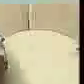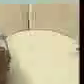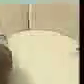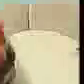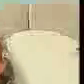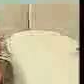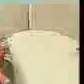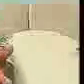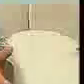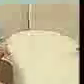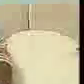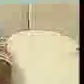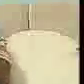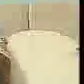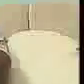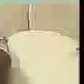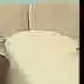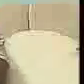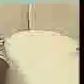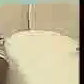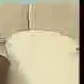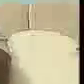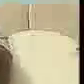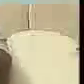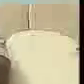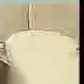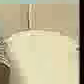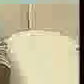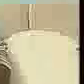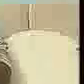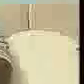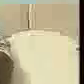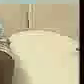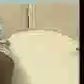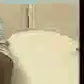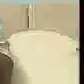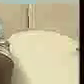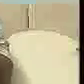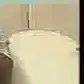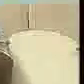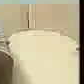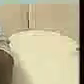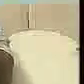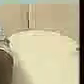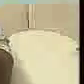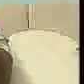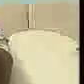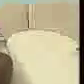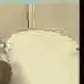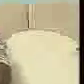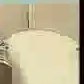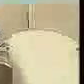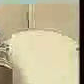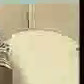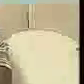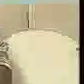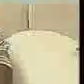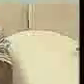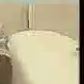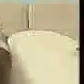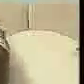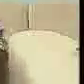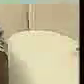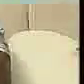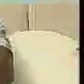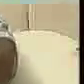or even government ministries if government if its government policy to reserve jobs for personal disability